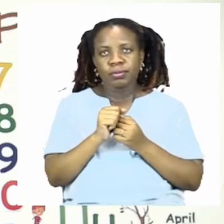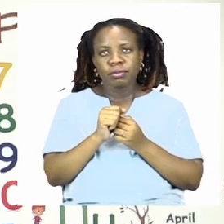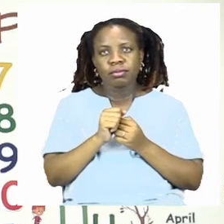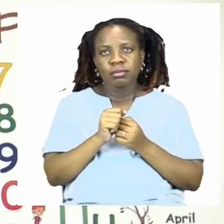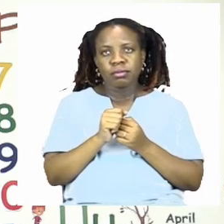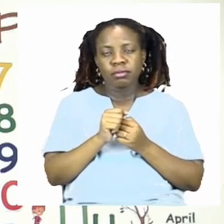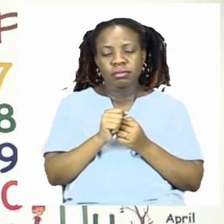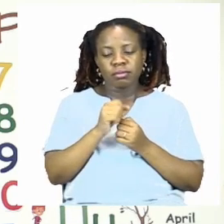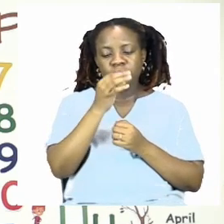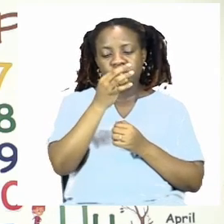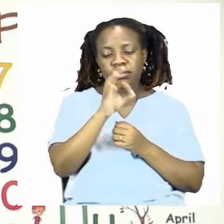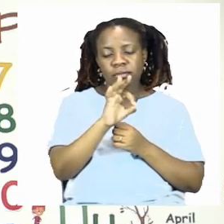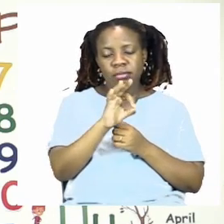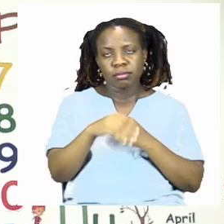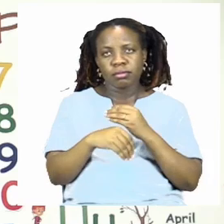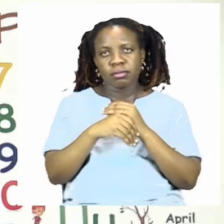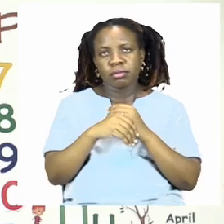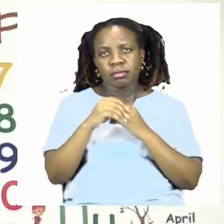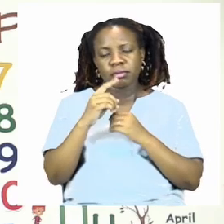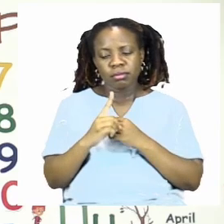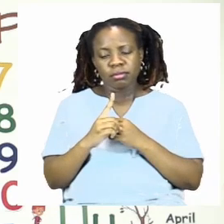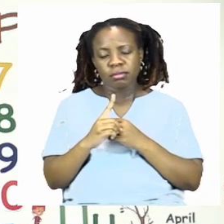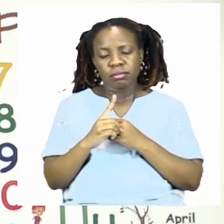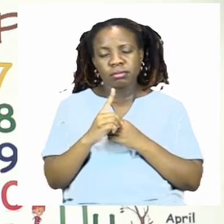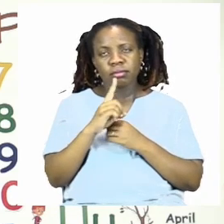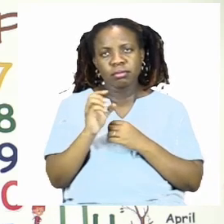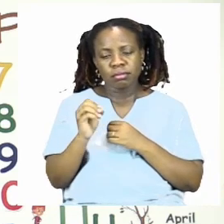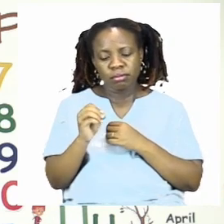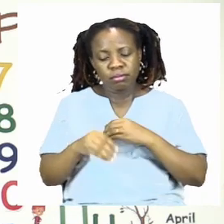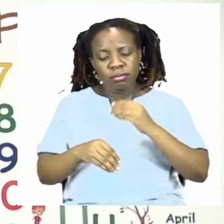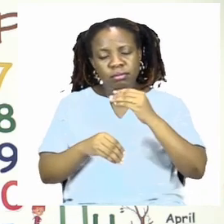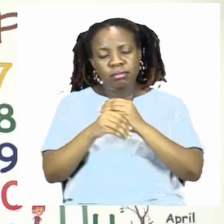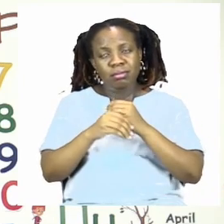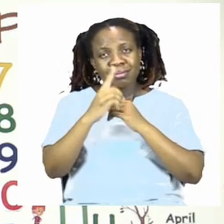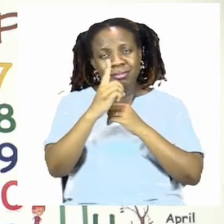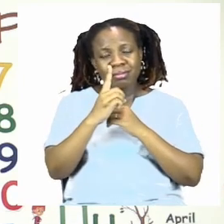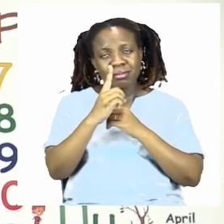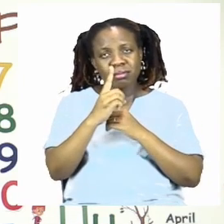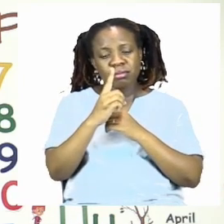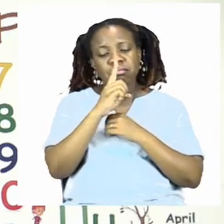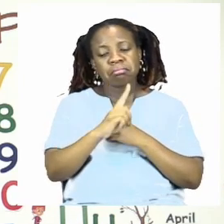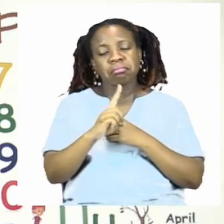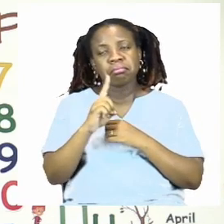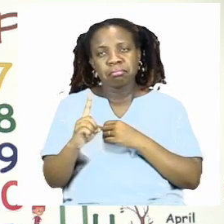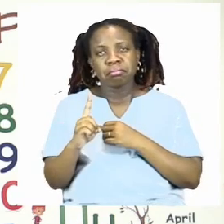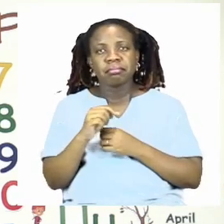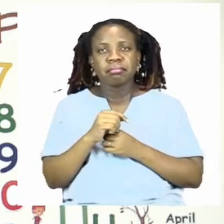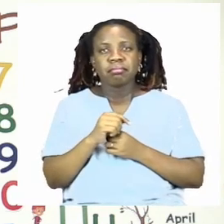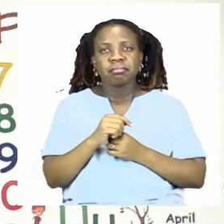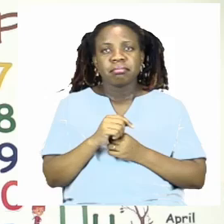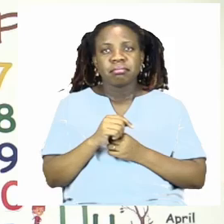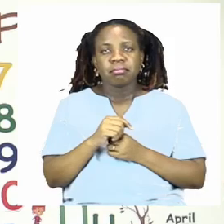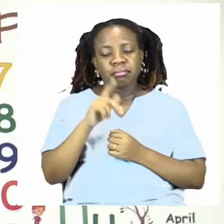We say 9 plus 1 is 10 plus another 1 is 11. So now